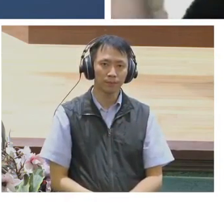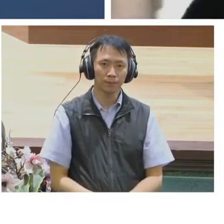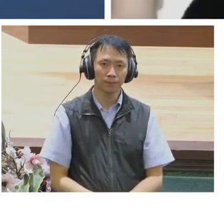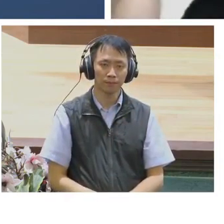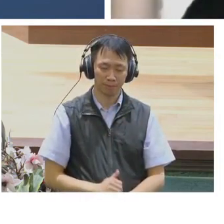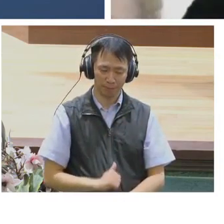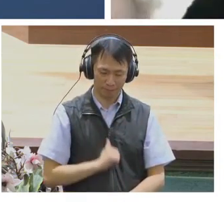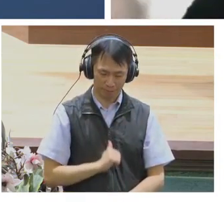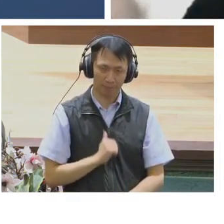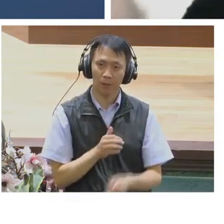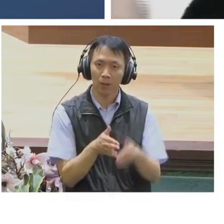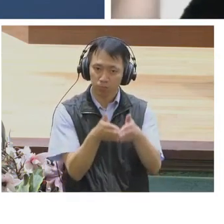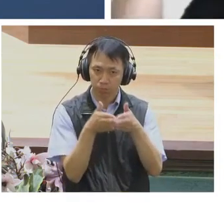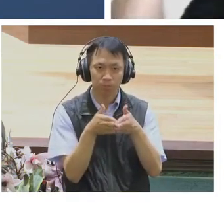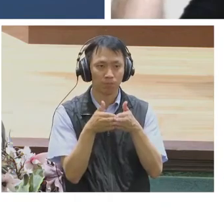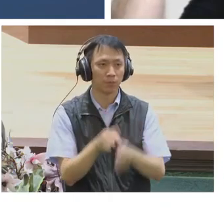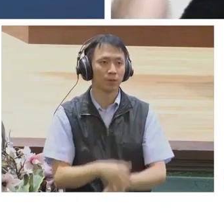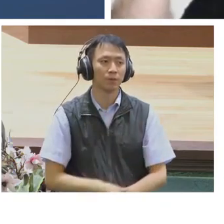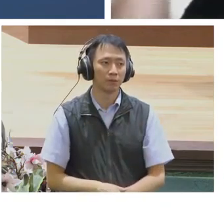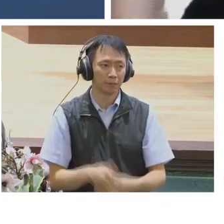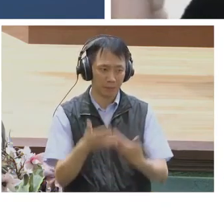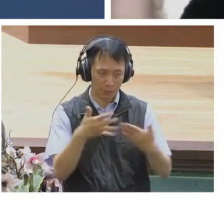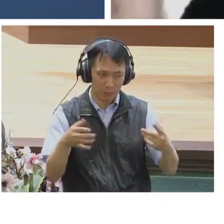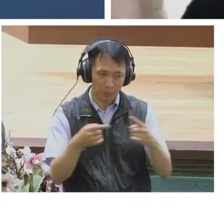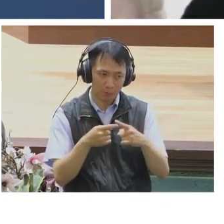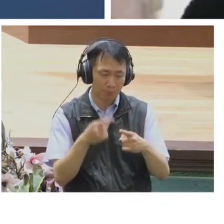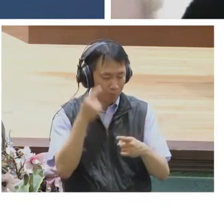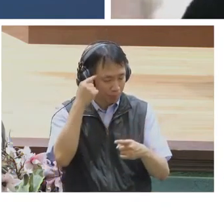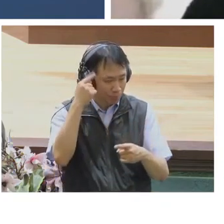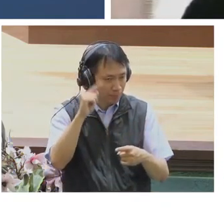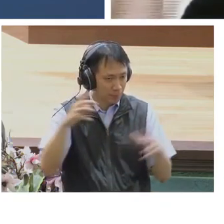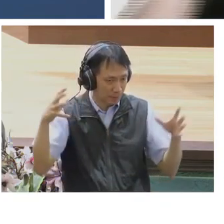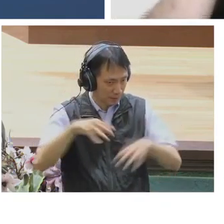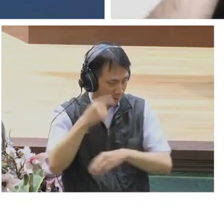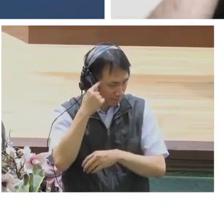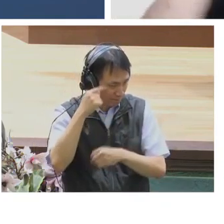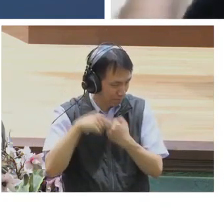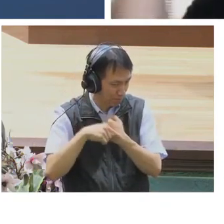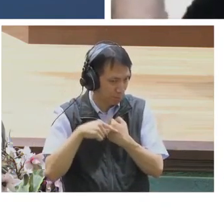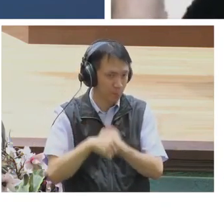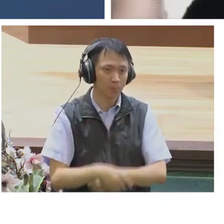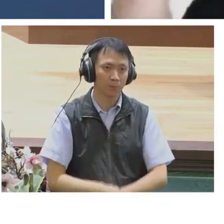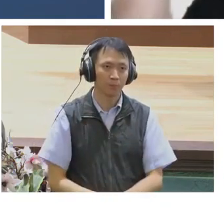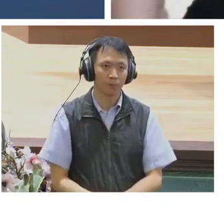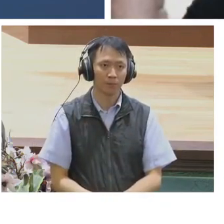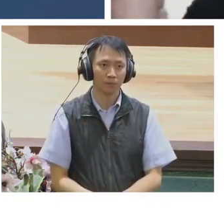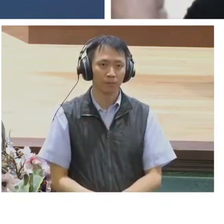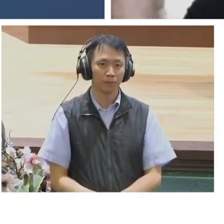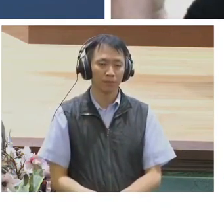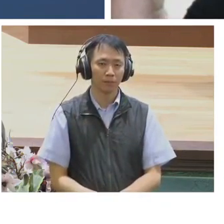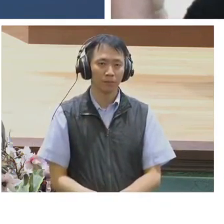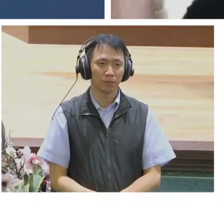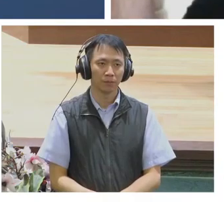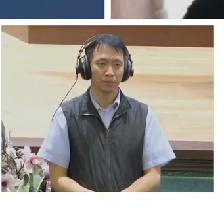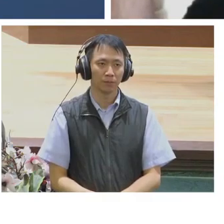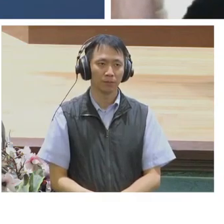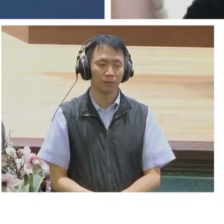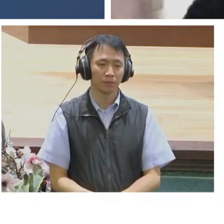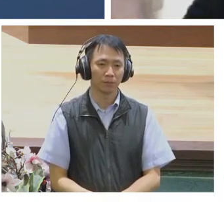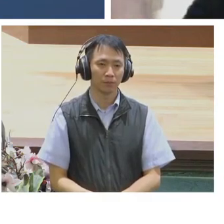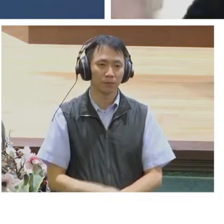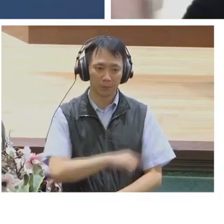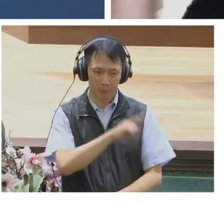have ideas, have people coming in and bringing more to this project. Because as you can see, we have already accomplished a lot, but